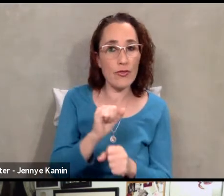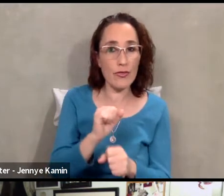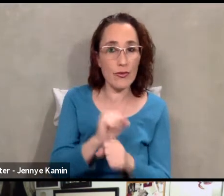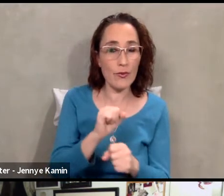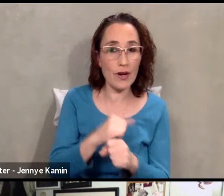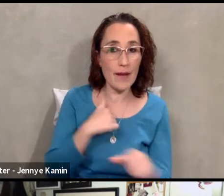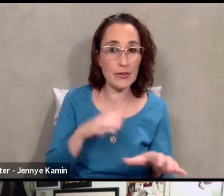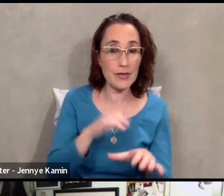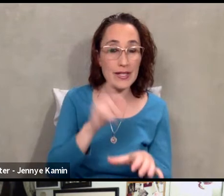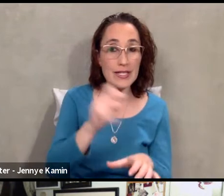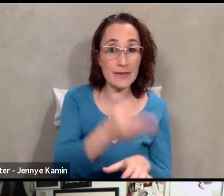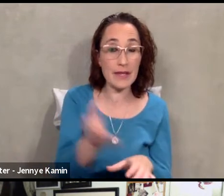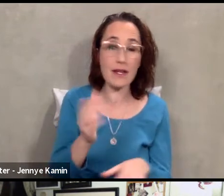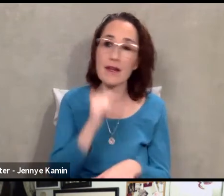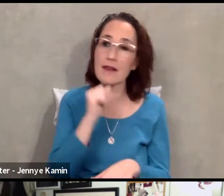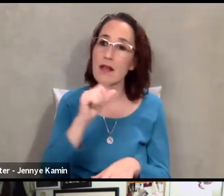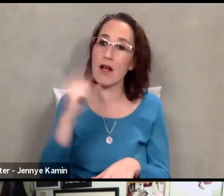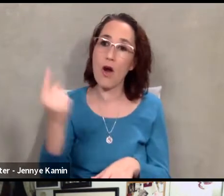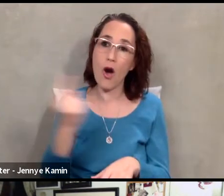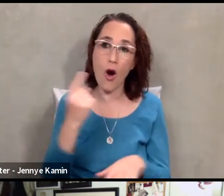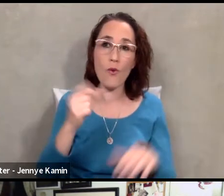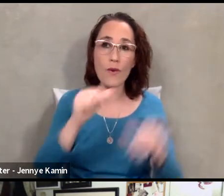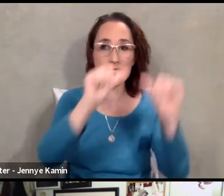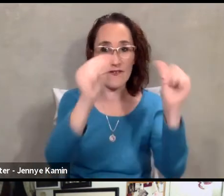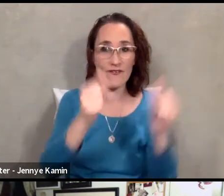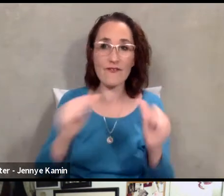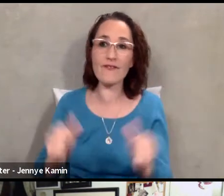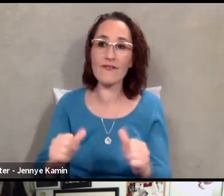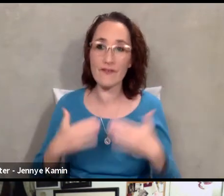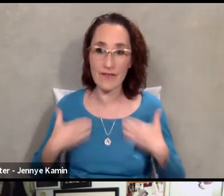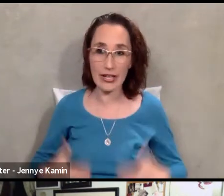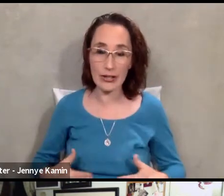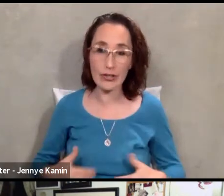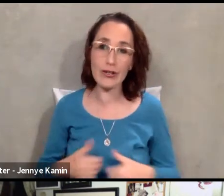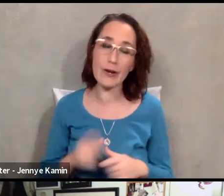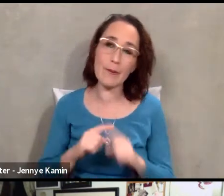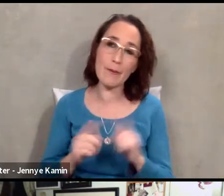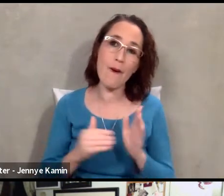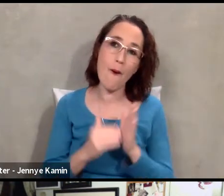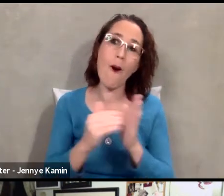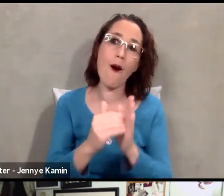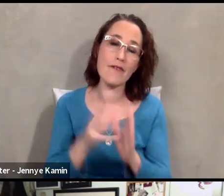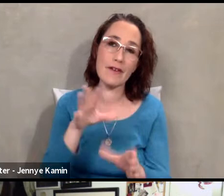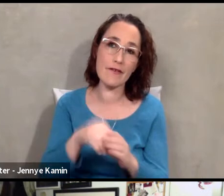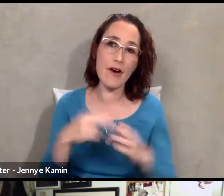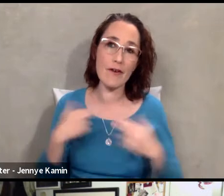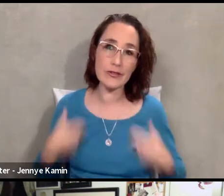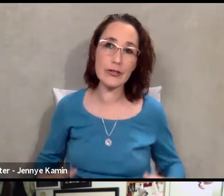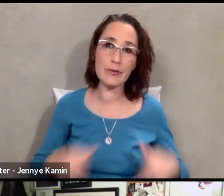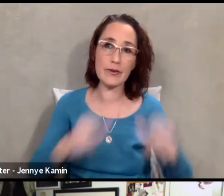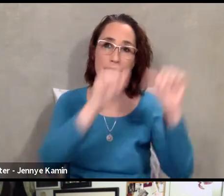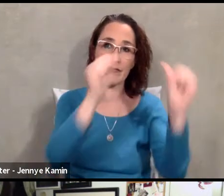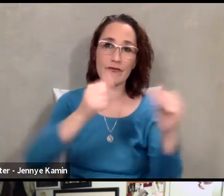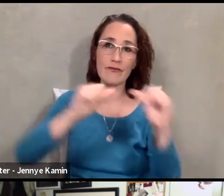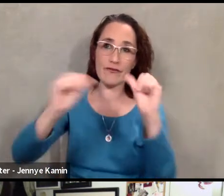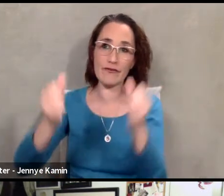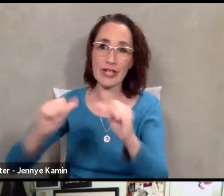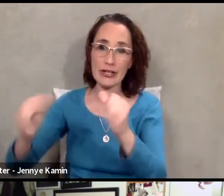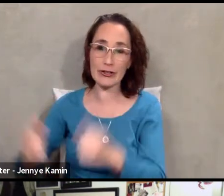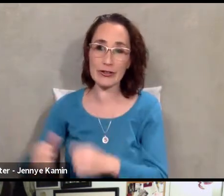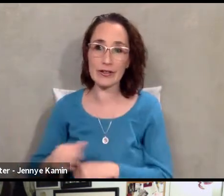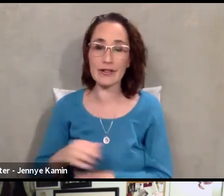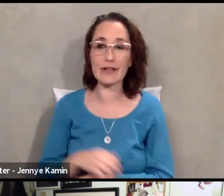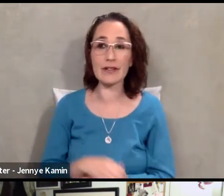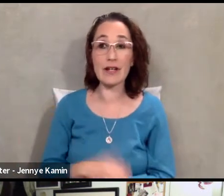it's not always figurative, but very often, very often. it's figurative, because you know we are